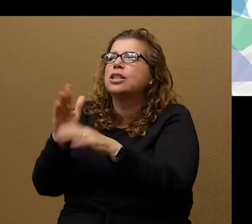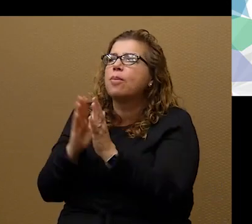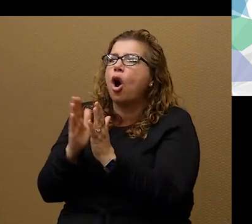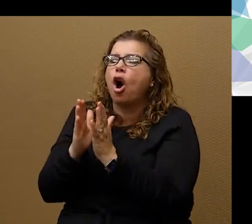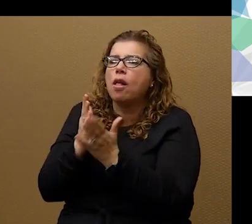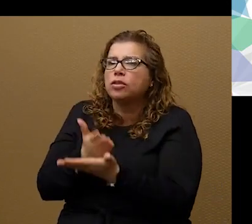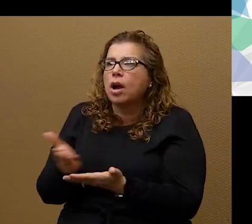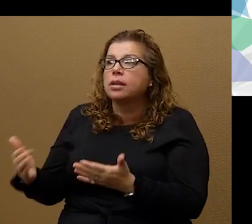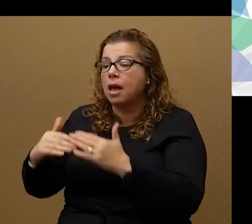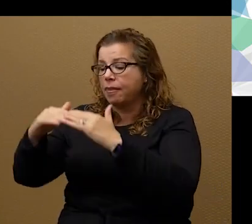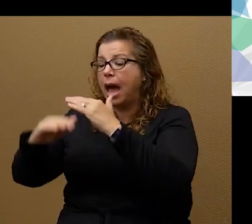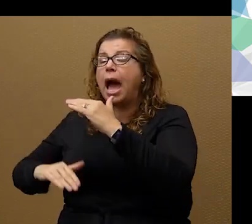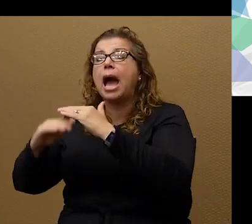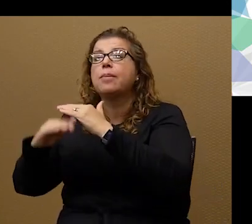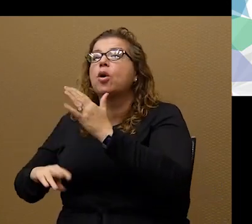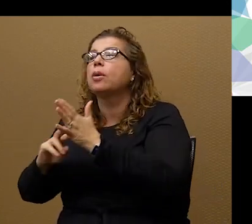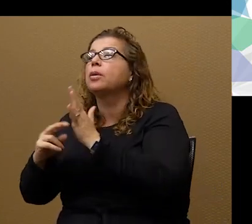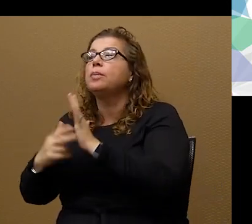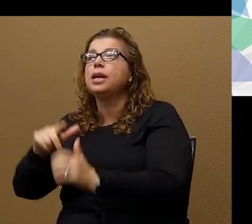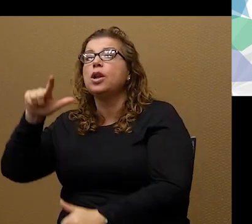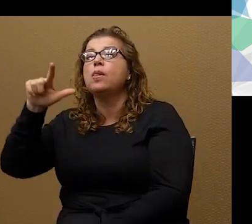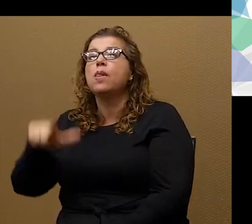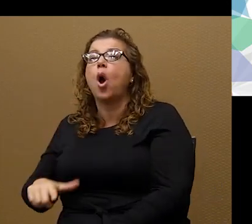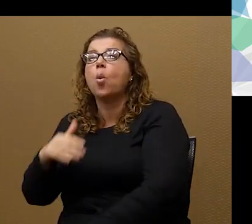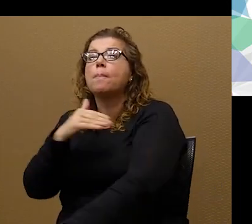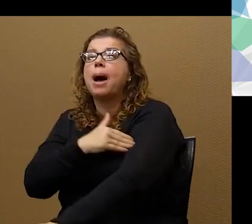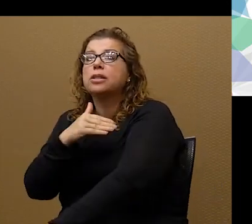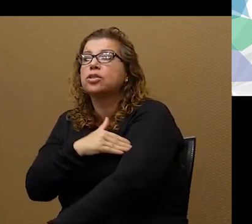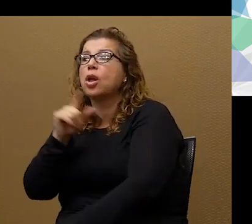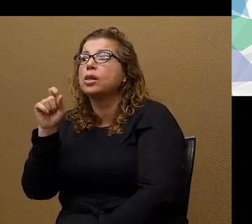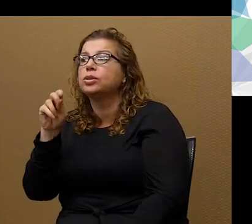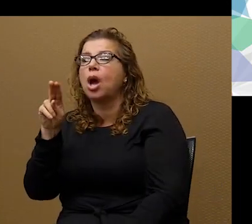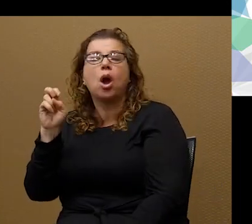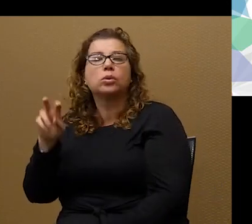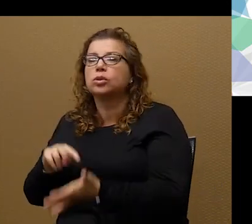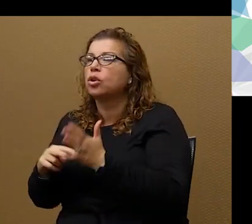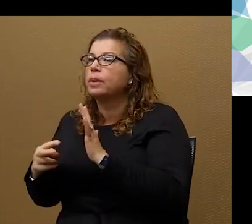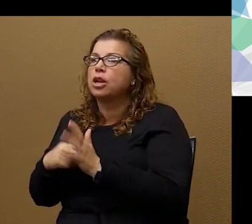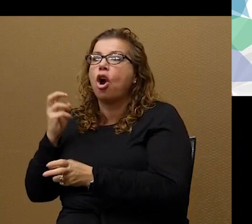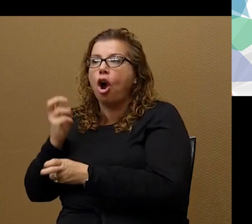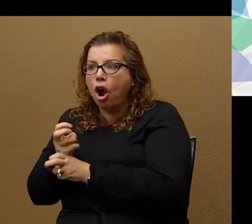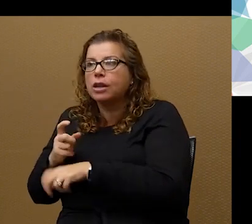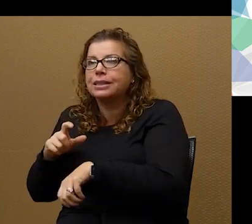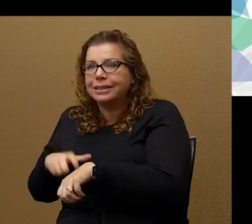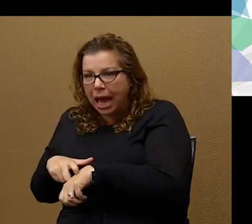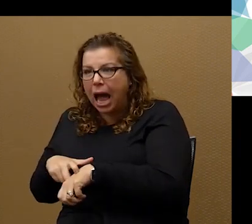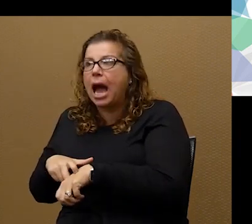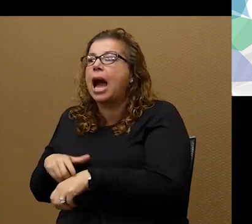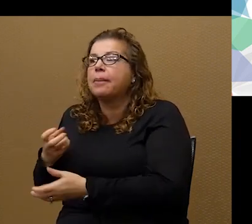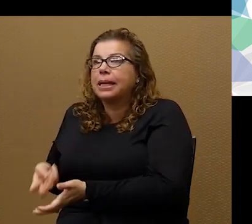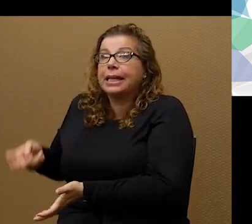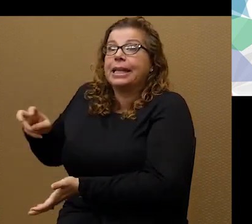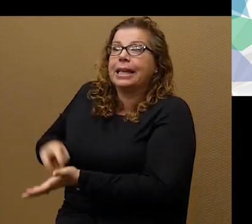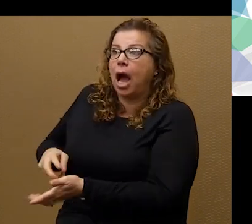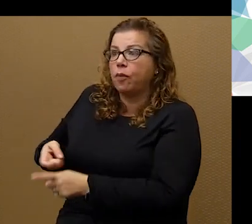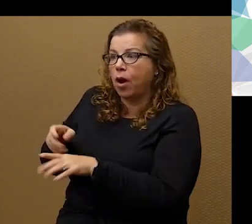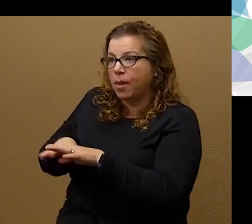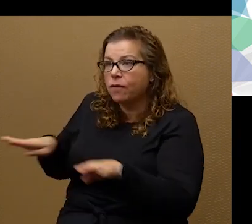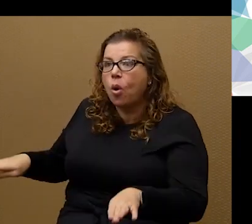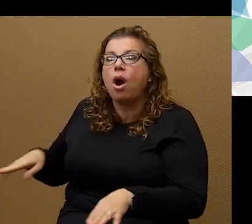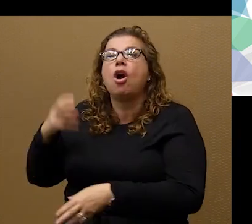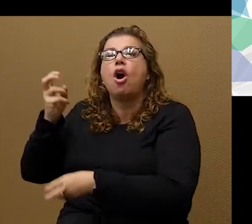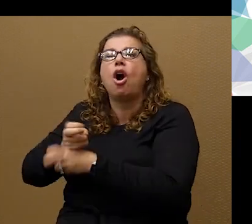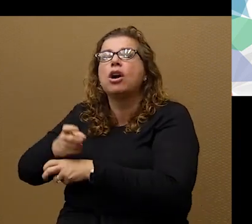low muscle tone, they might have a hard time getting off the floor. They might have a hard time sitting crisscross applesauce. They